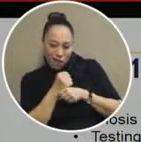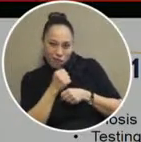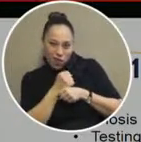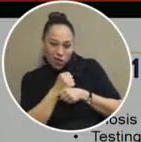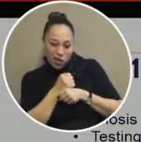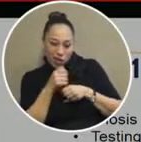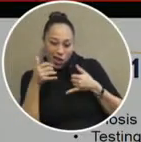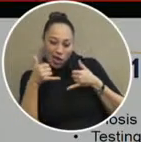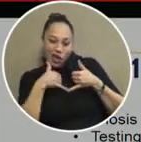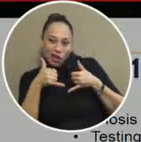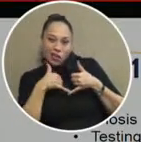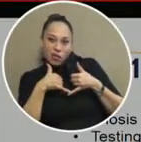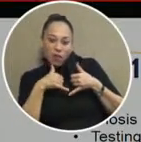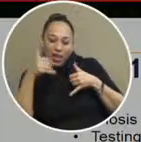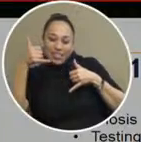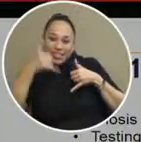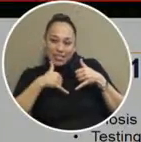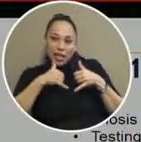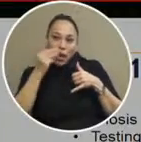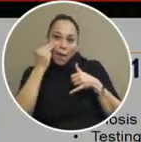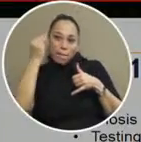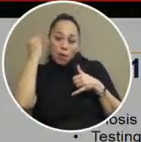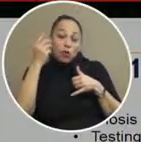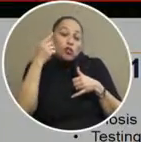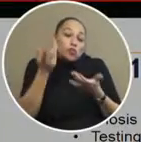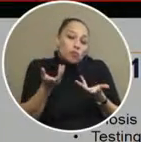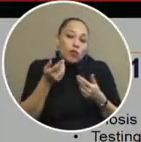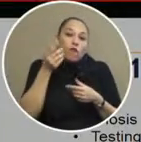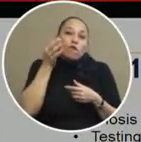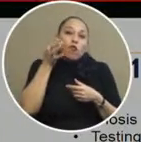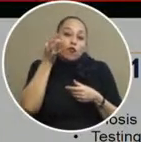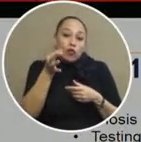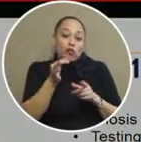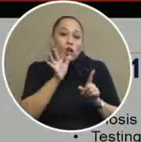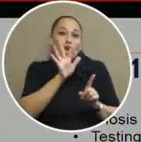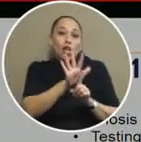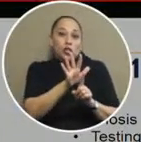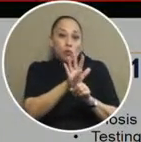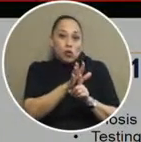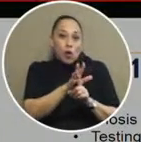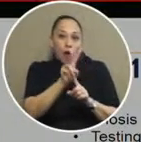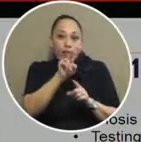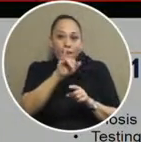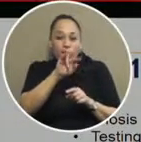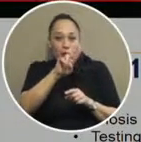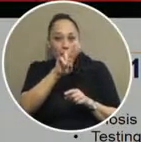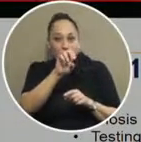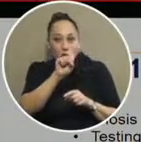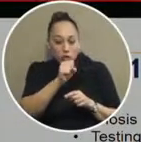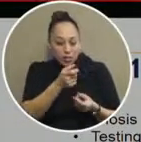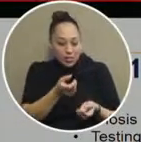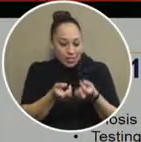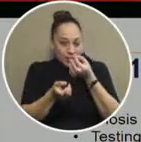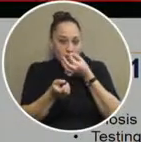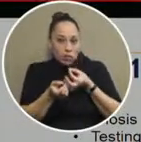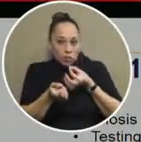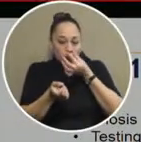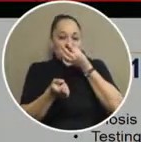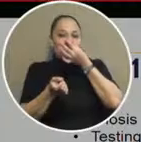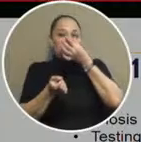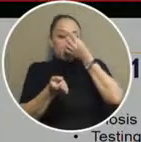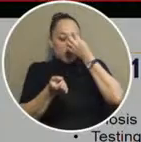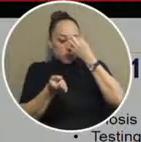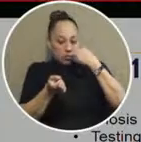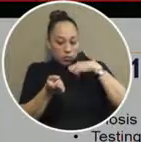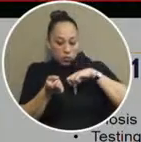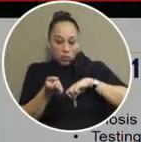virus. So for future exposure, once the body is exposed to